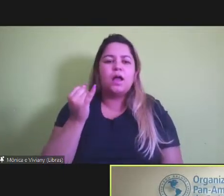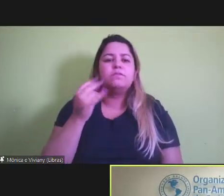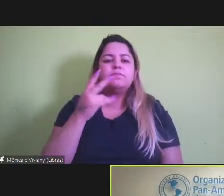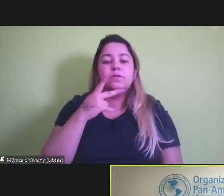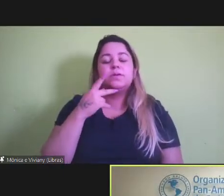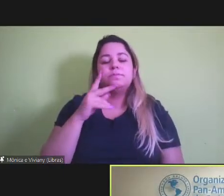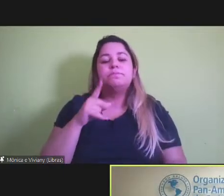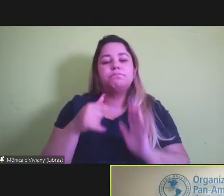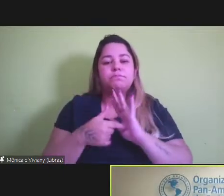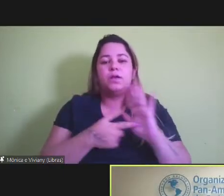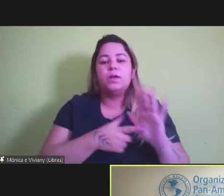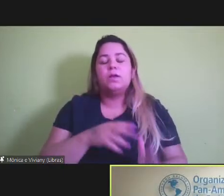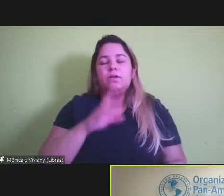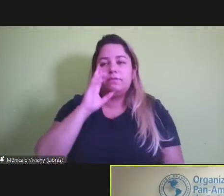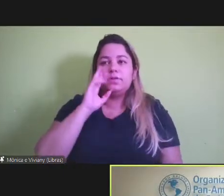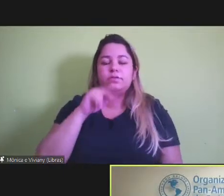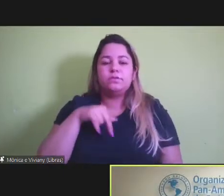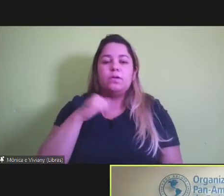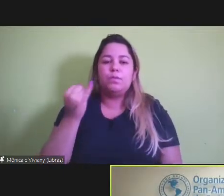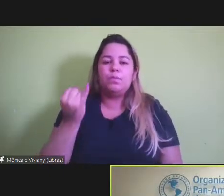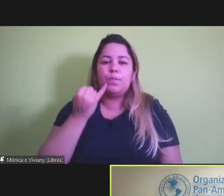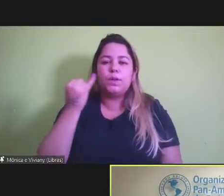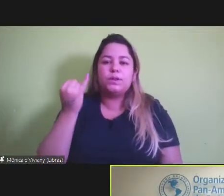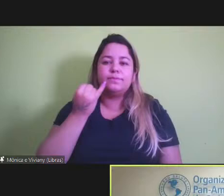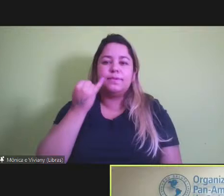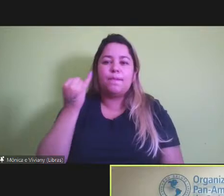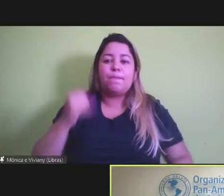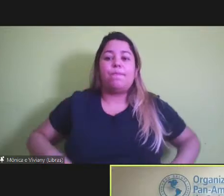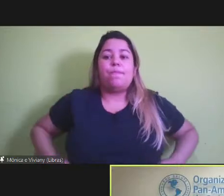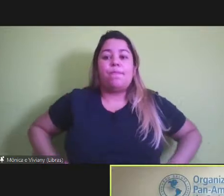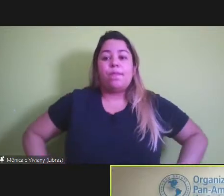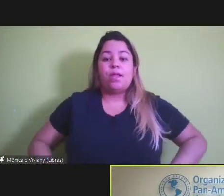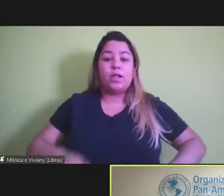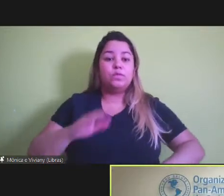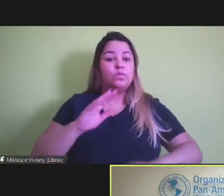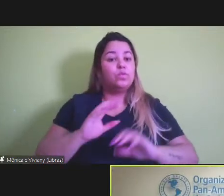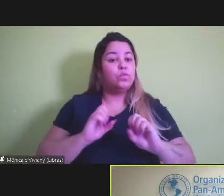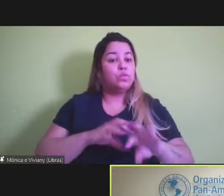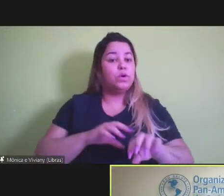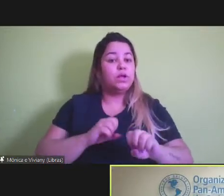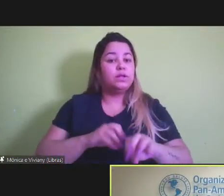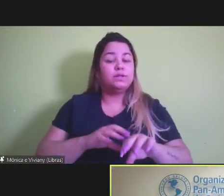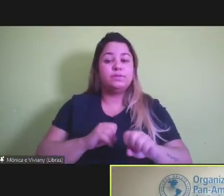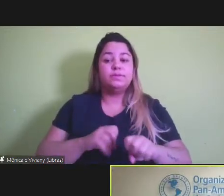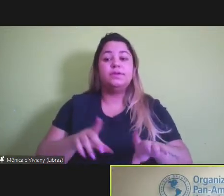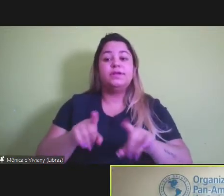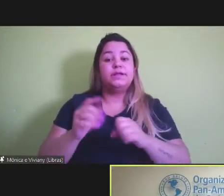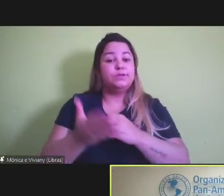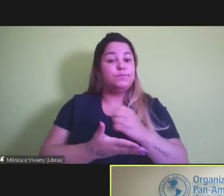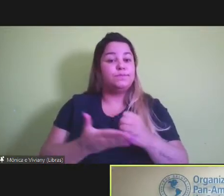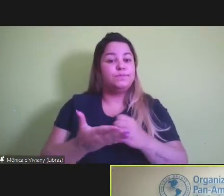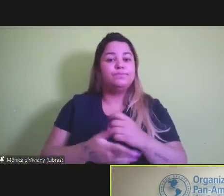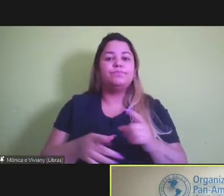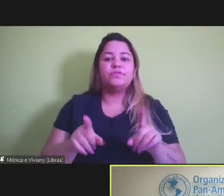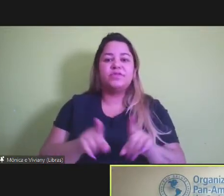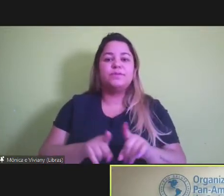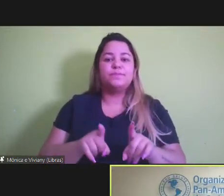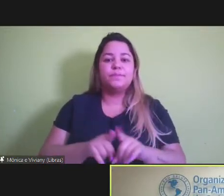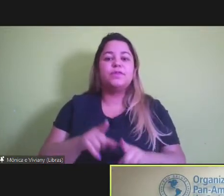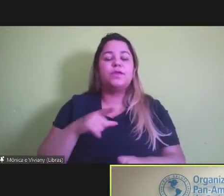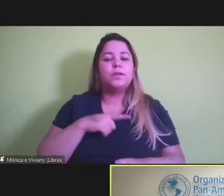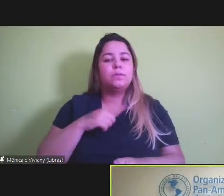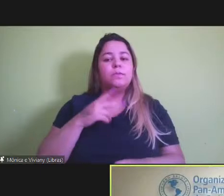I believe that you bring important elements for the reflection concerning the interprofessional education and